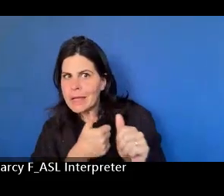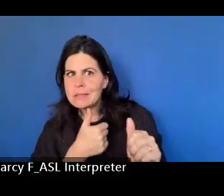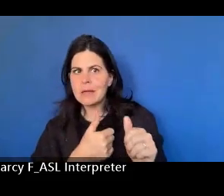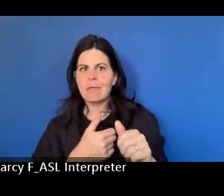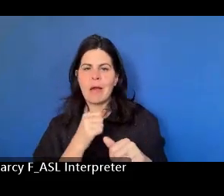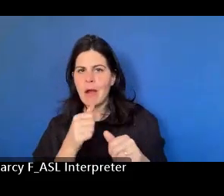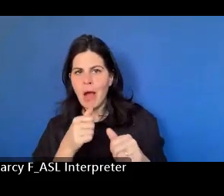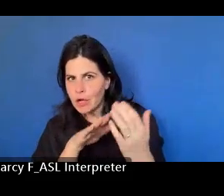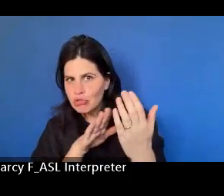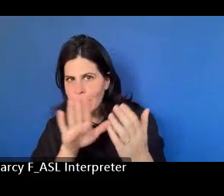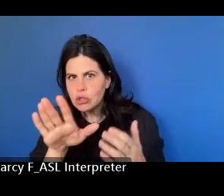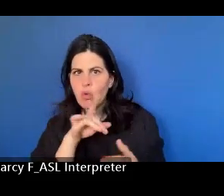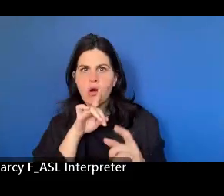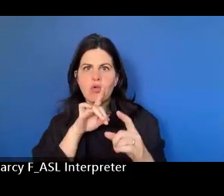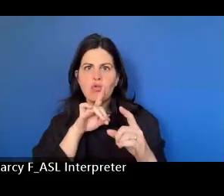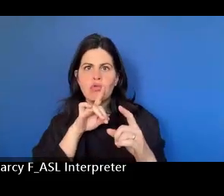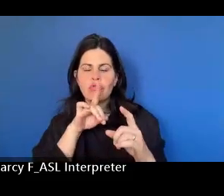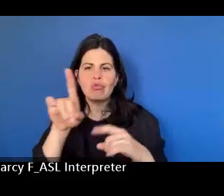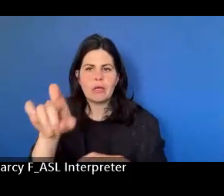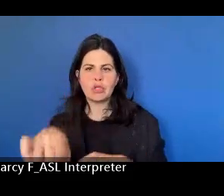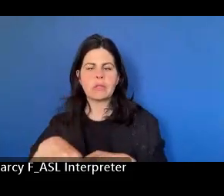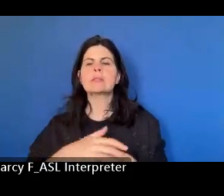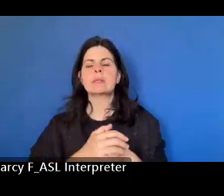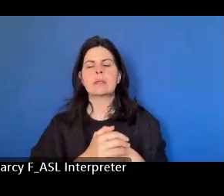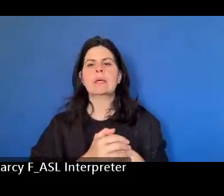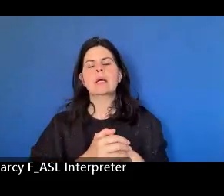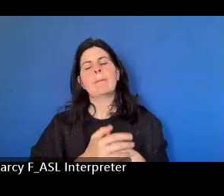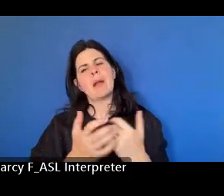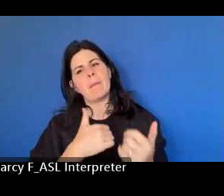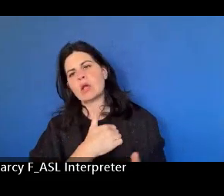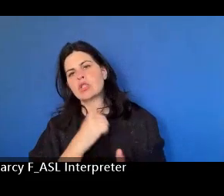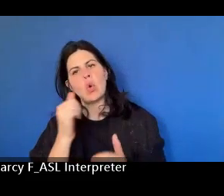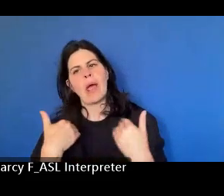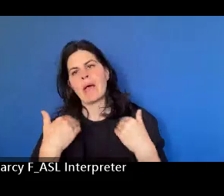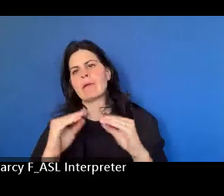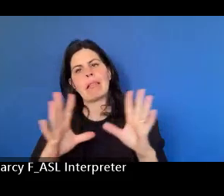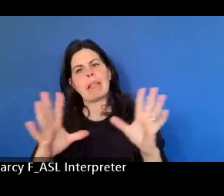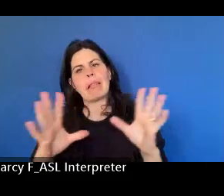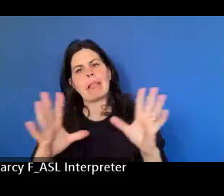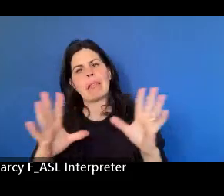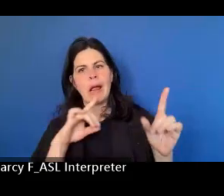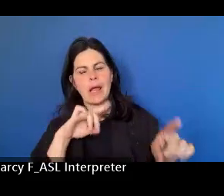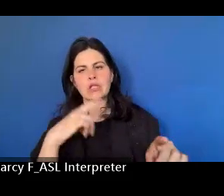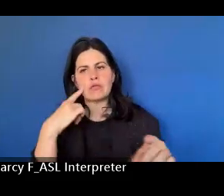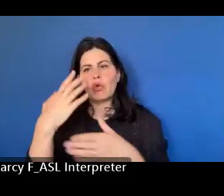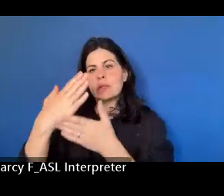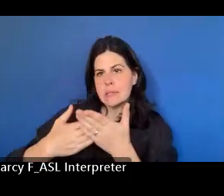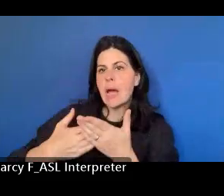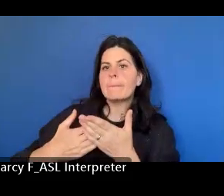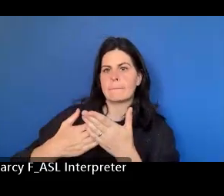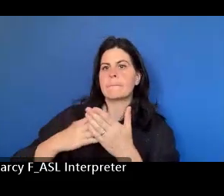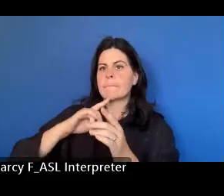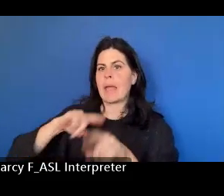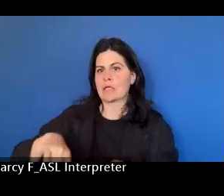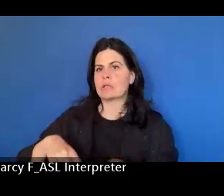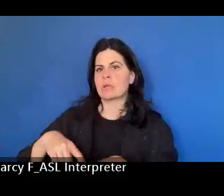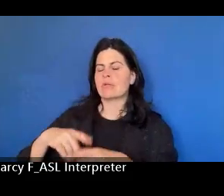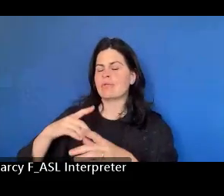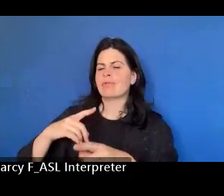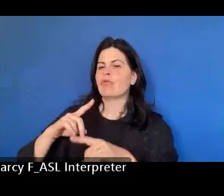questions. And I apologize that we don't have very clear answers to some of the very good questions that are coming up in this